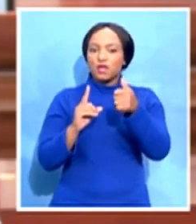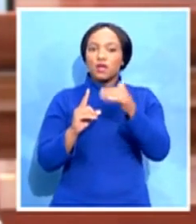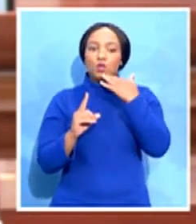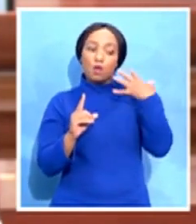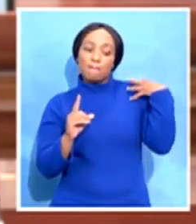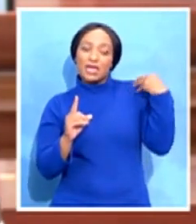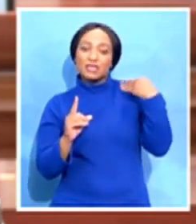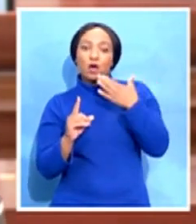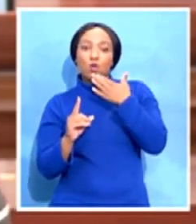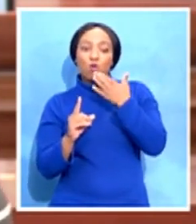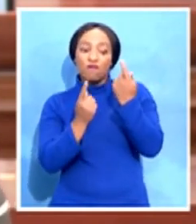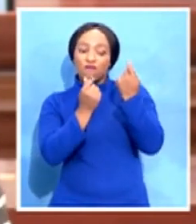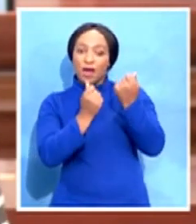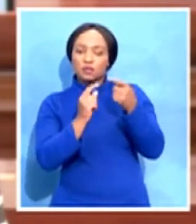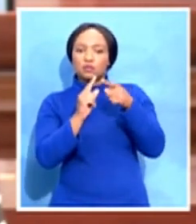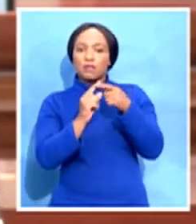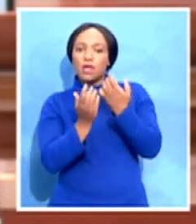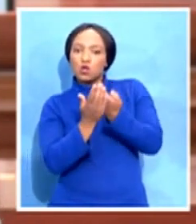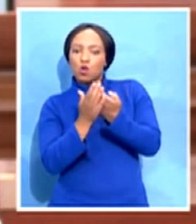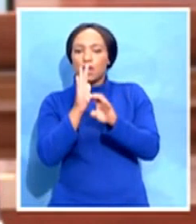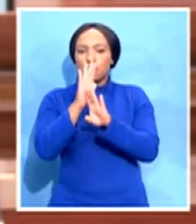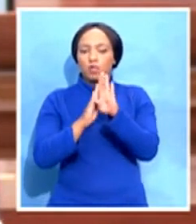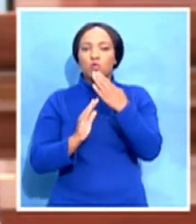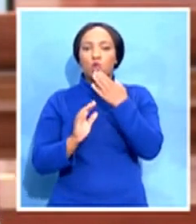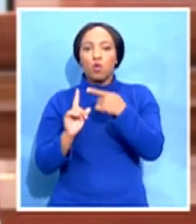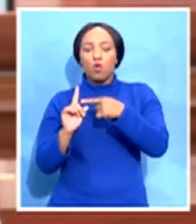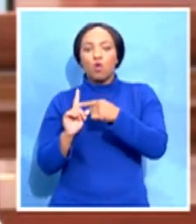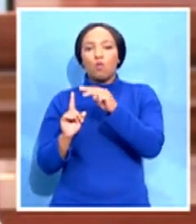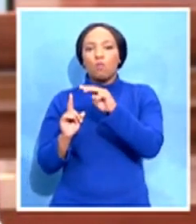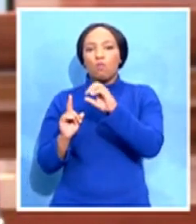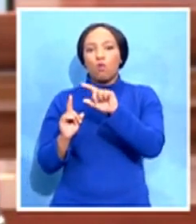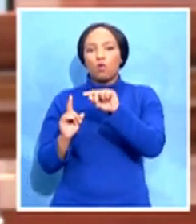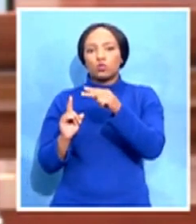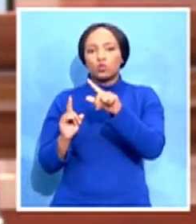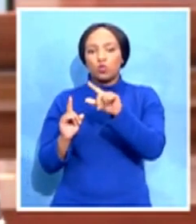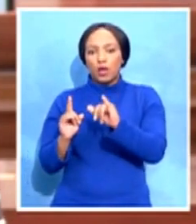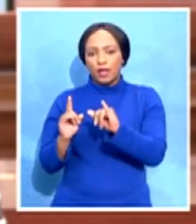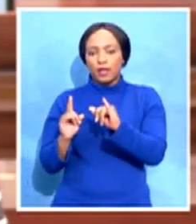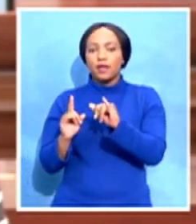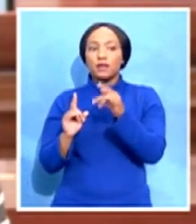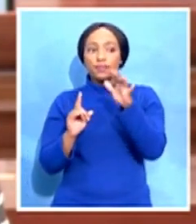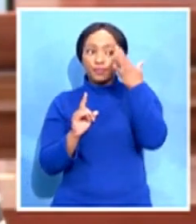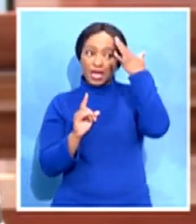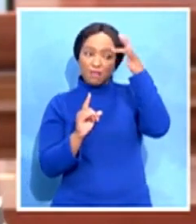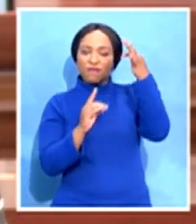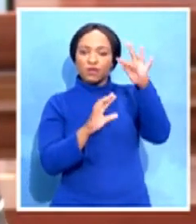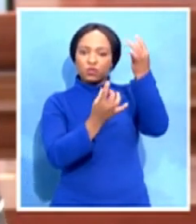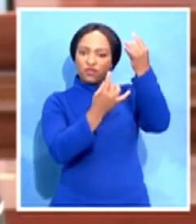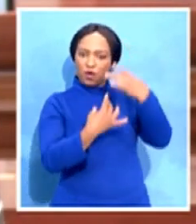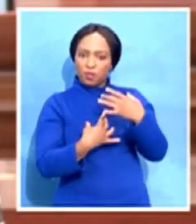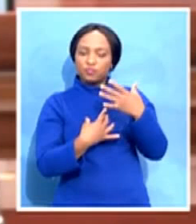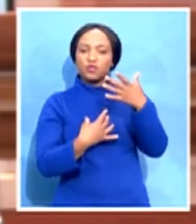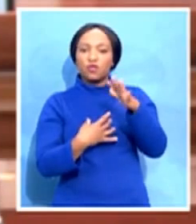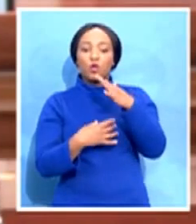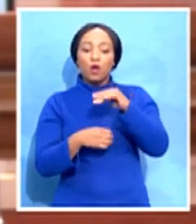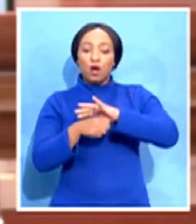Honorable Professor Mutuli Ngube. Cabinet was informed that the country is saddled with a second wave of the COVID-19